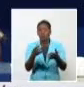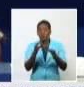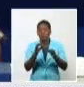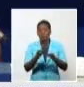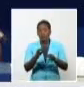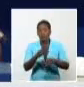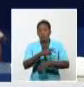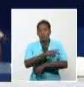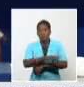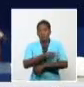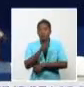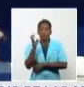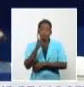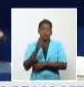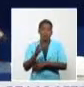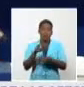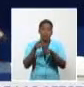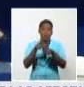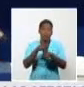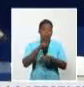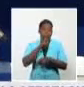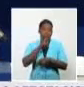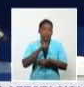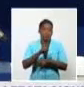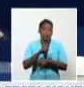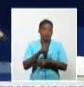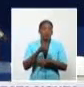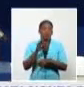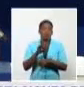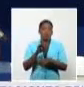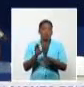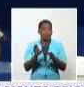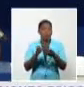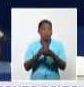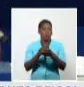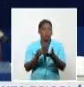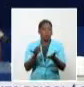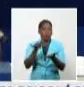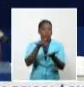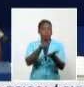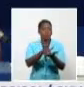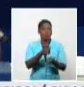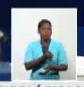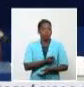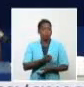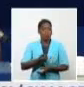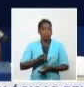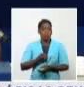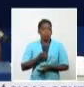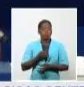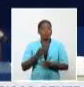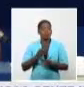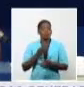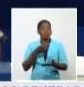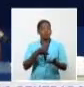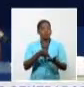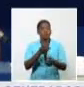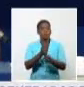the most numbers of confirmed cases and deaths at that time in Europe. And I